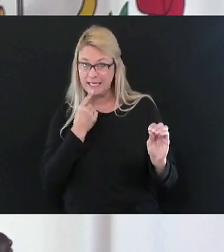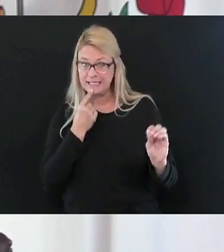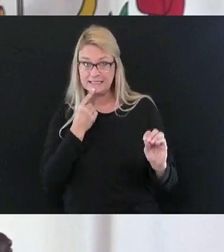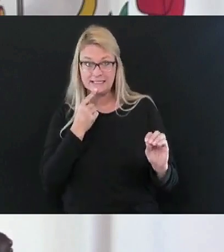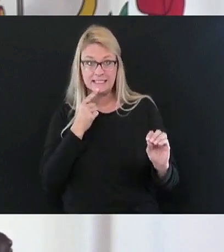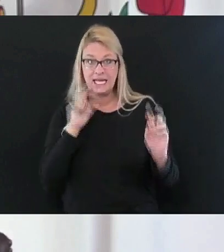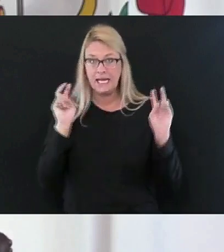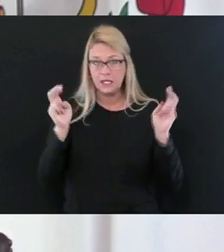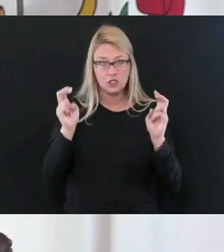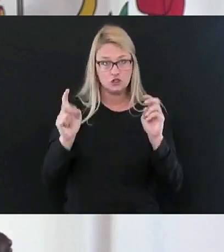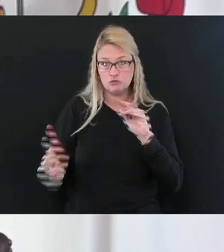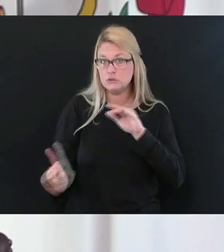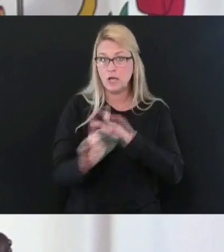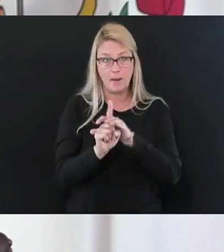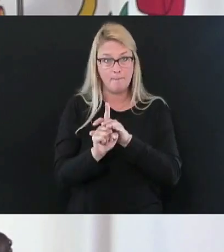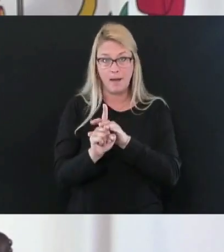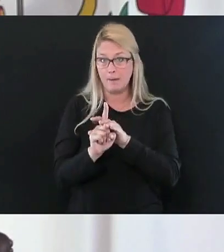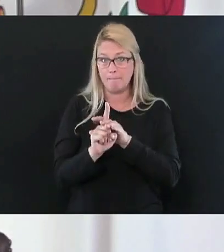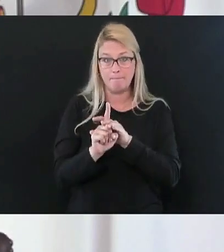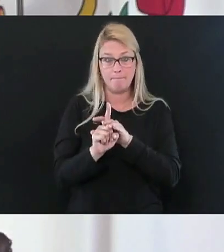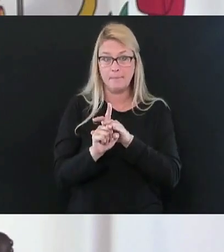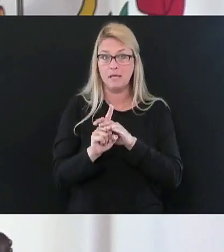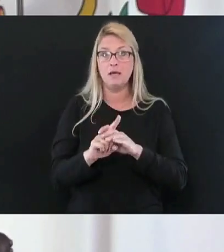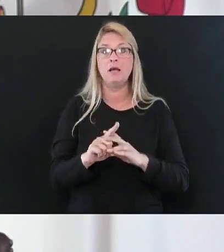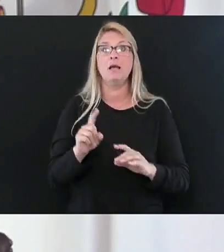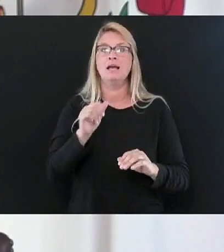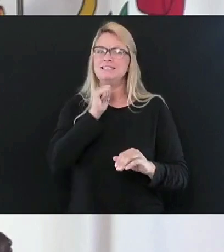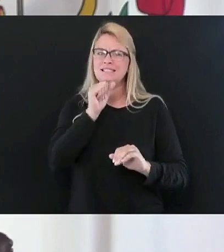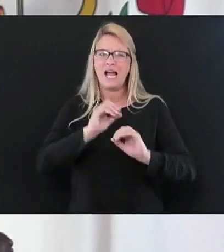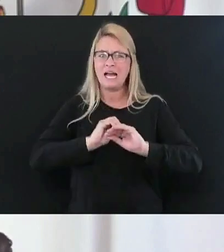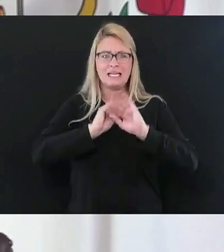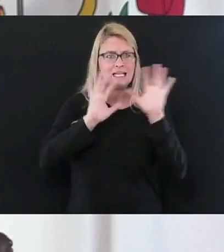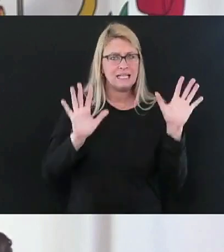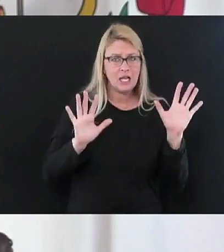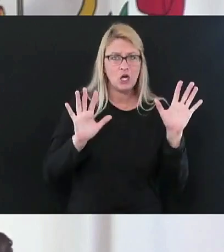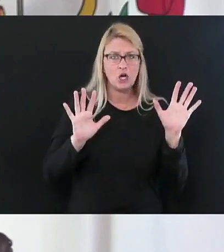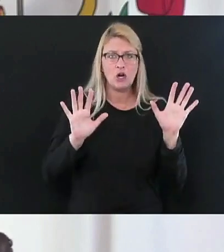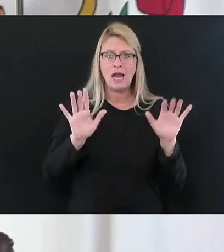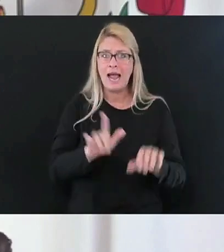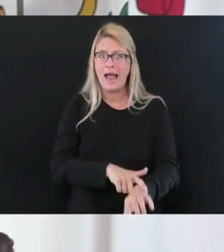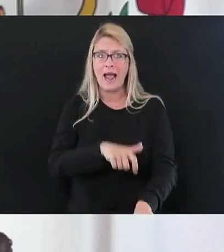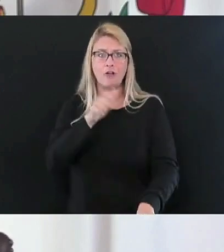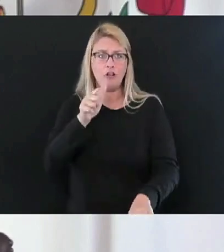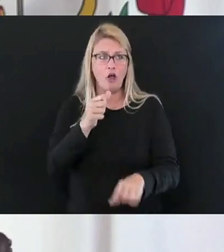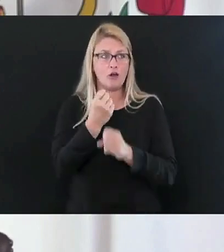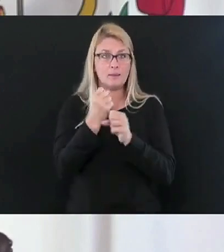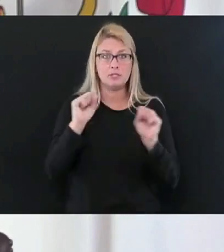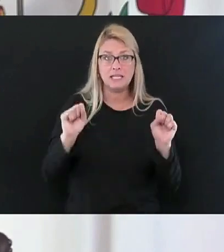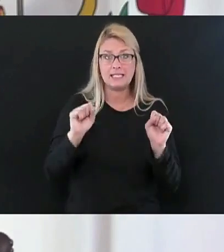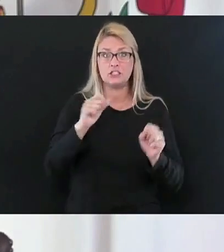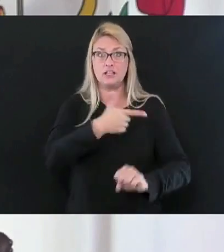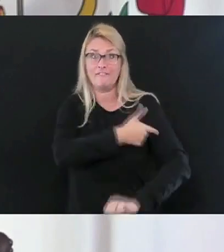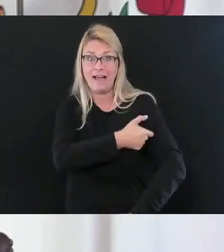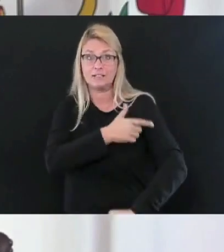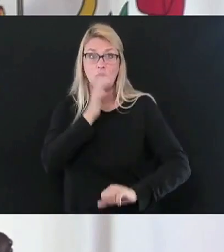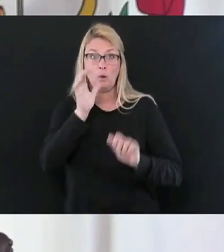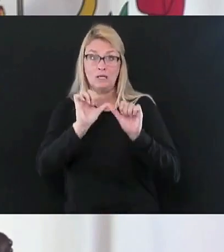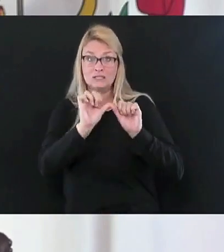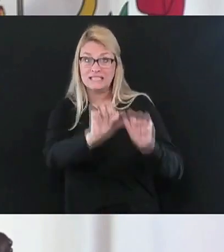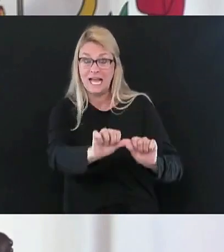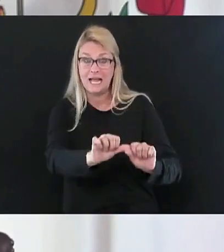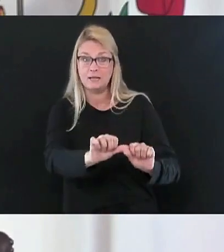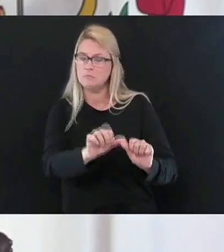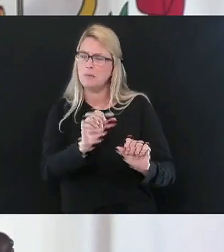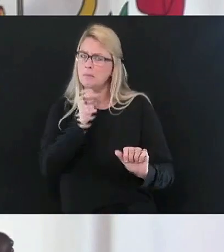the company says. It is unclear how long the protection the vaccine appears to last, so they